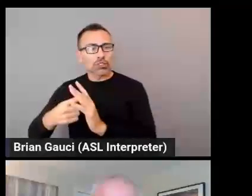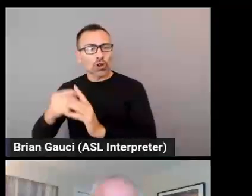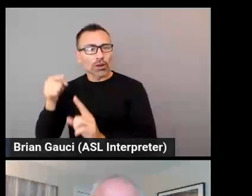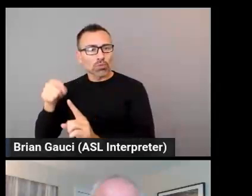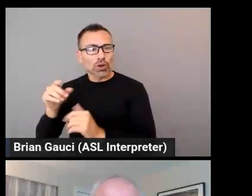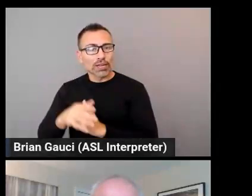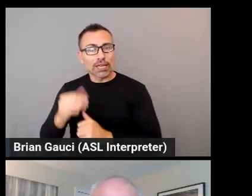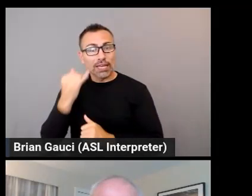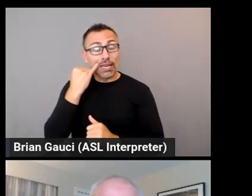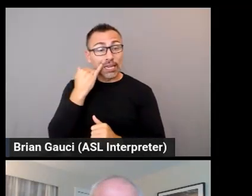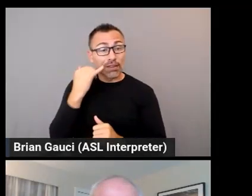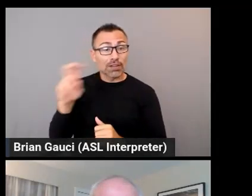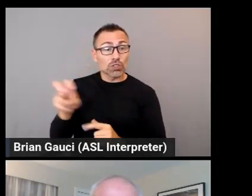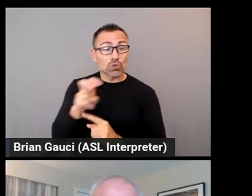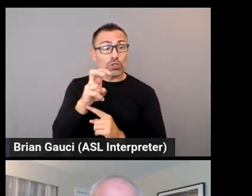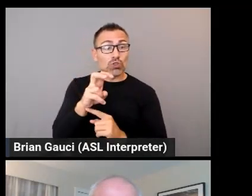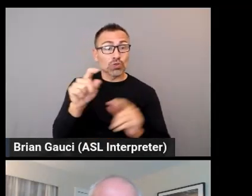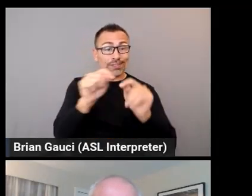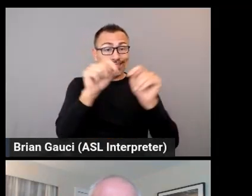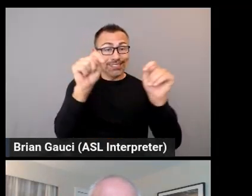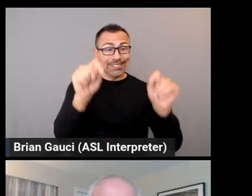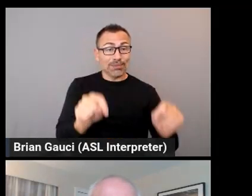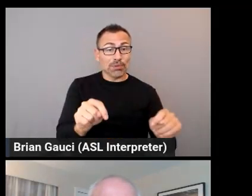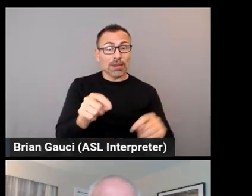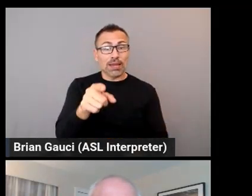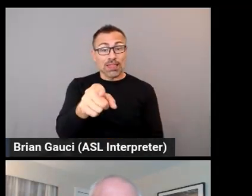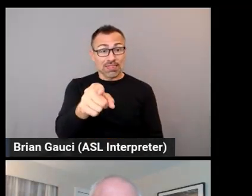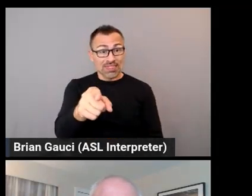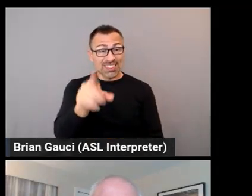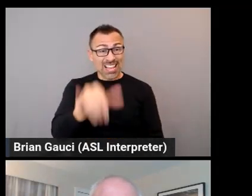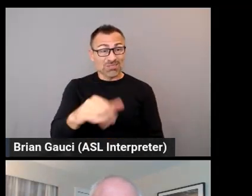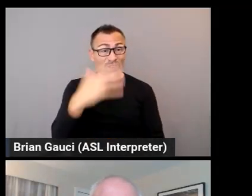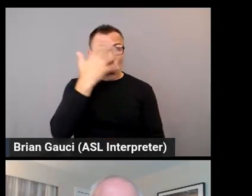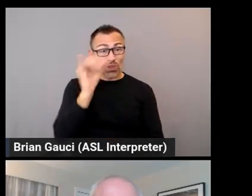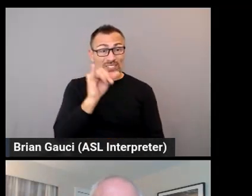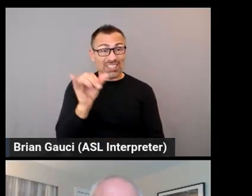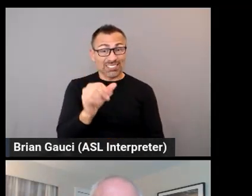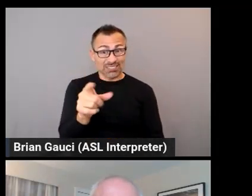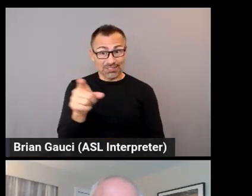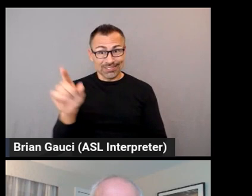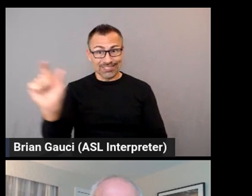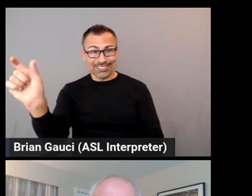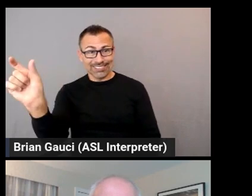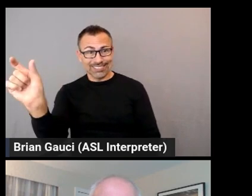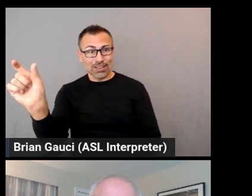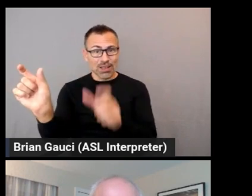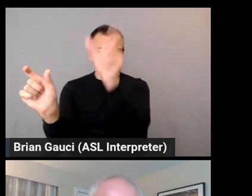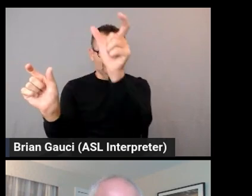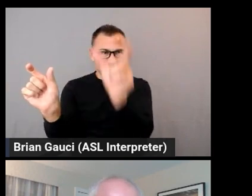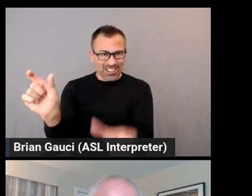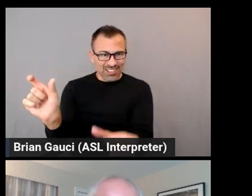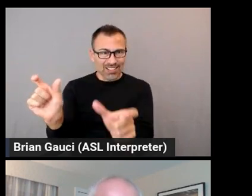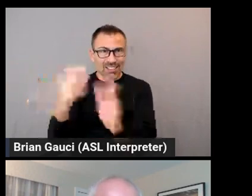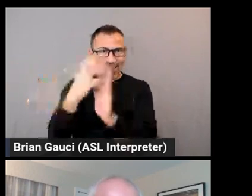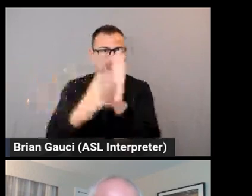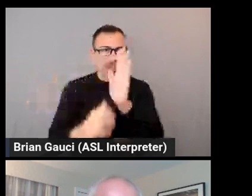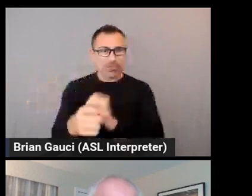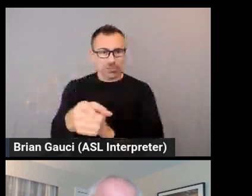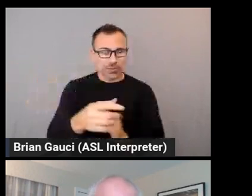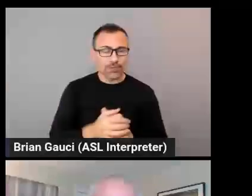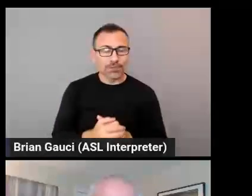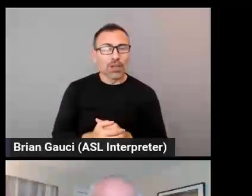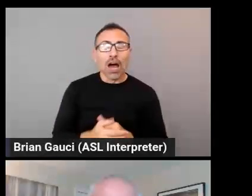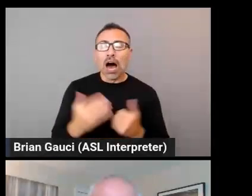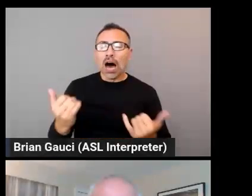this template panel here, this is the durable artifact underneath the surface. I'll show you later how you can import your own. I'm just starting from